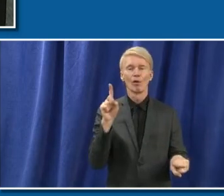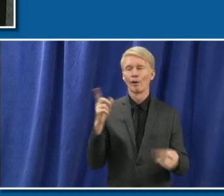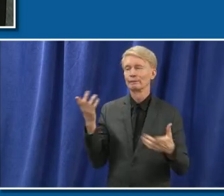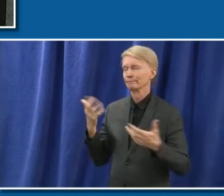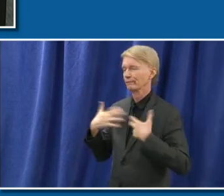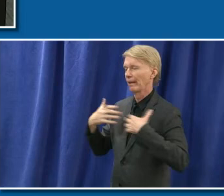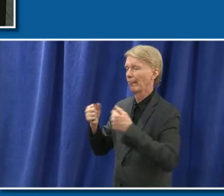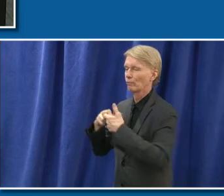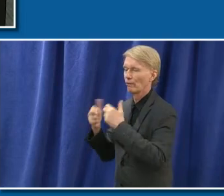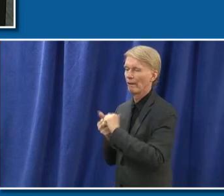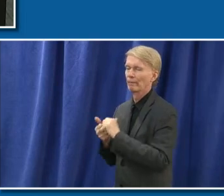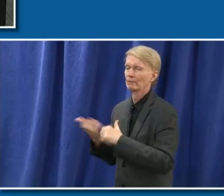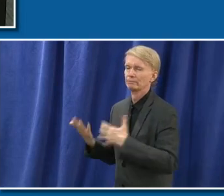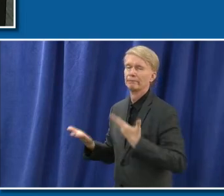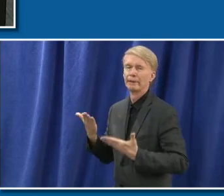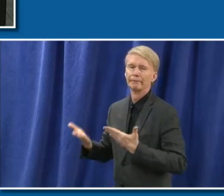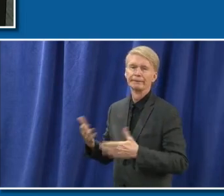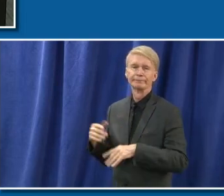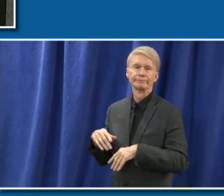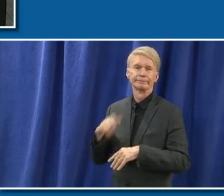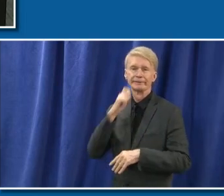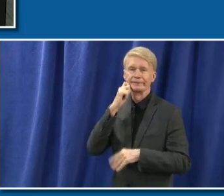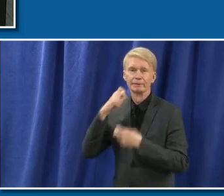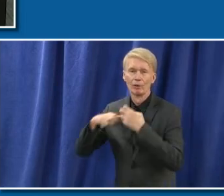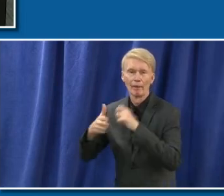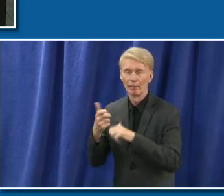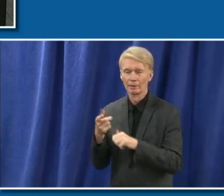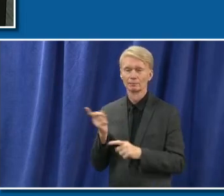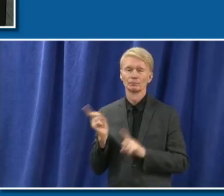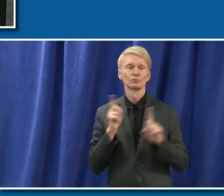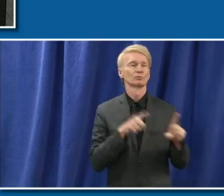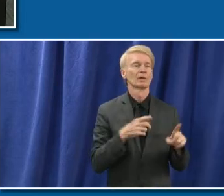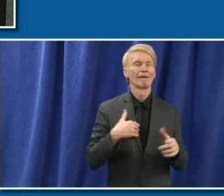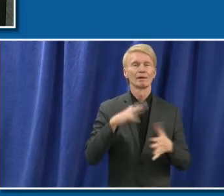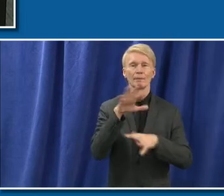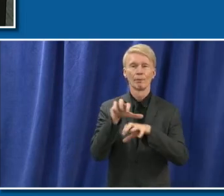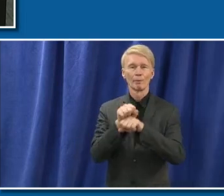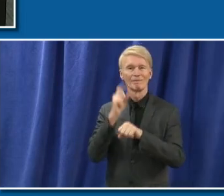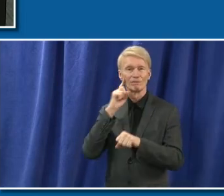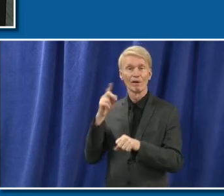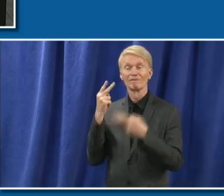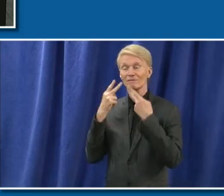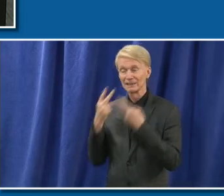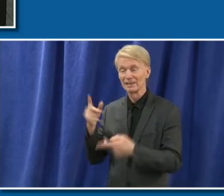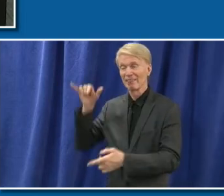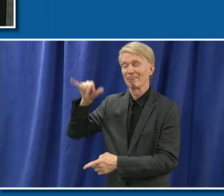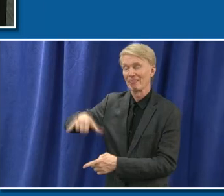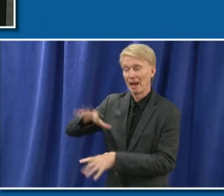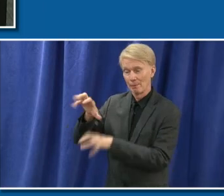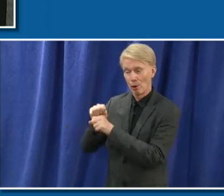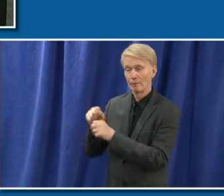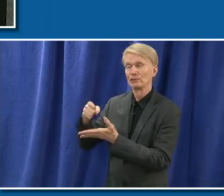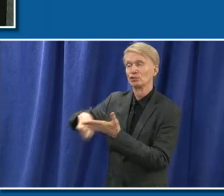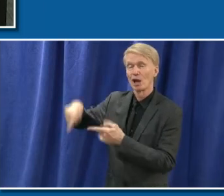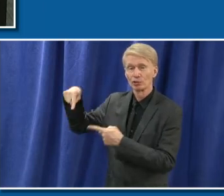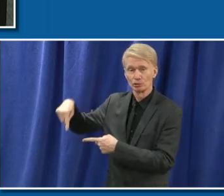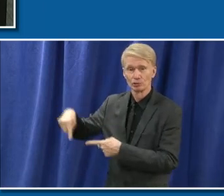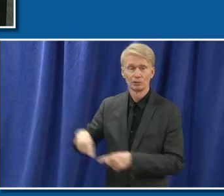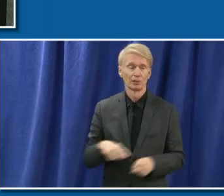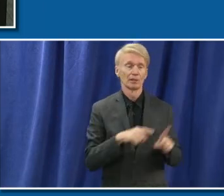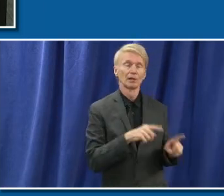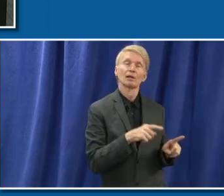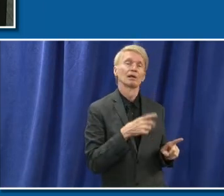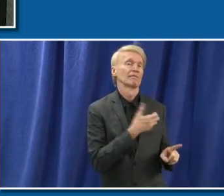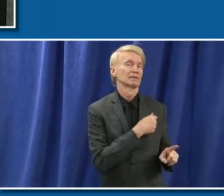else, you might get charged for a visit, for example, in that setting. We will be learning more and sharing